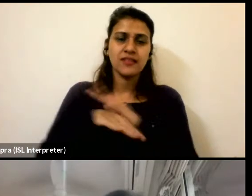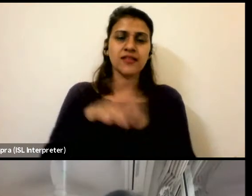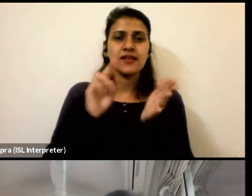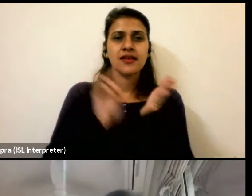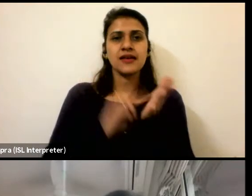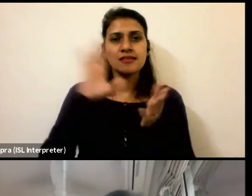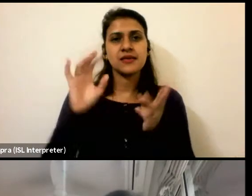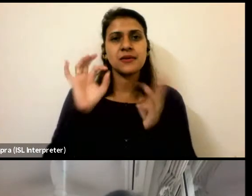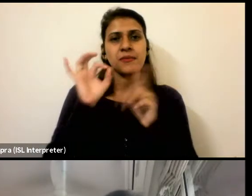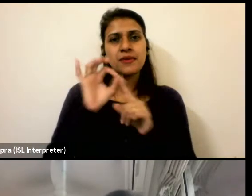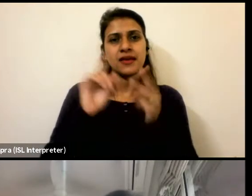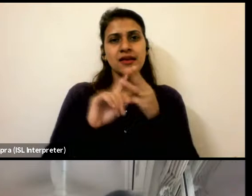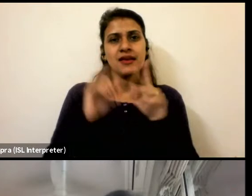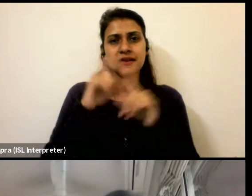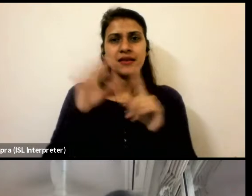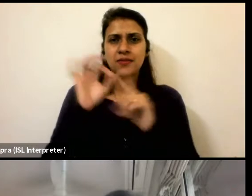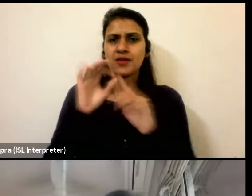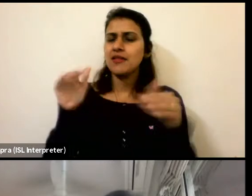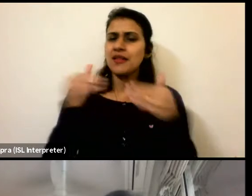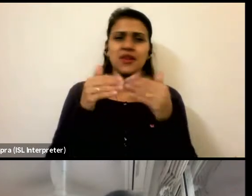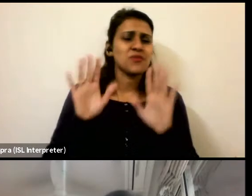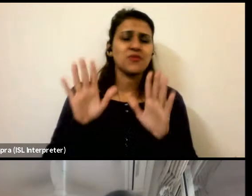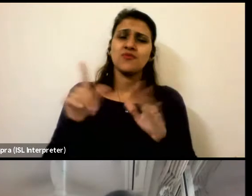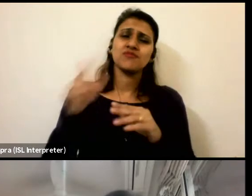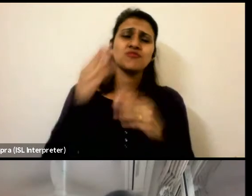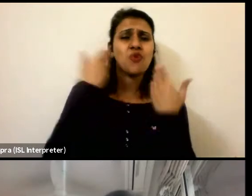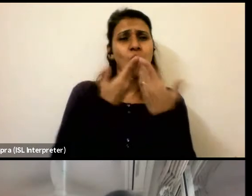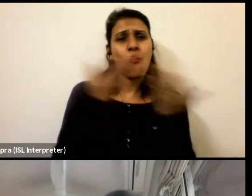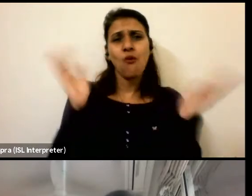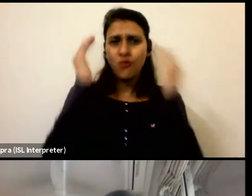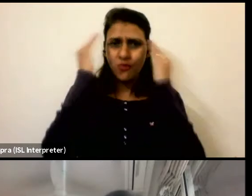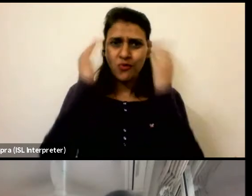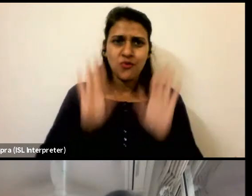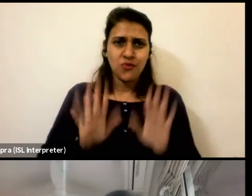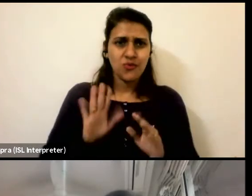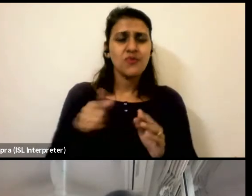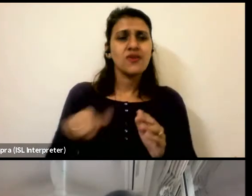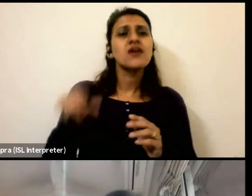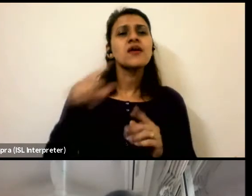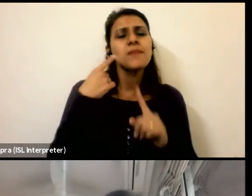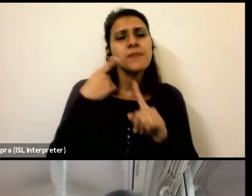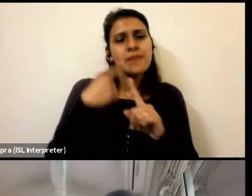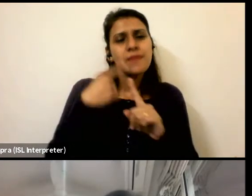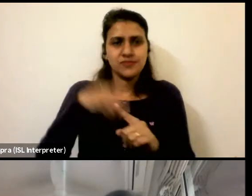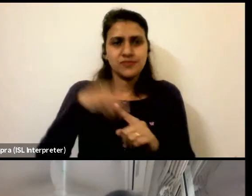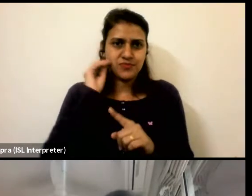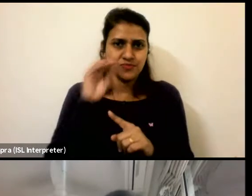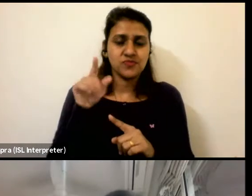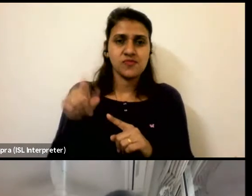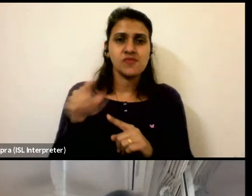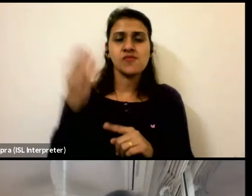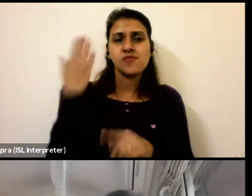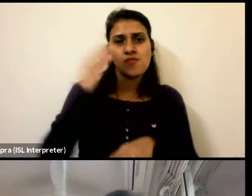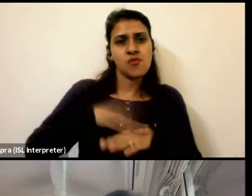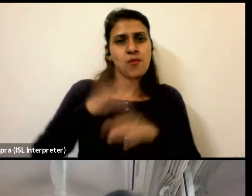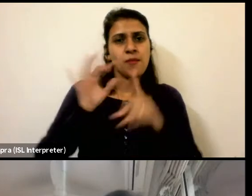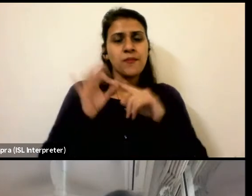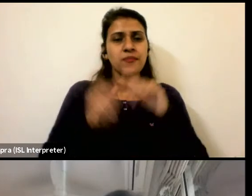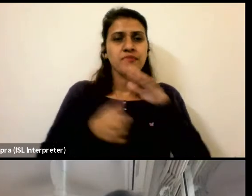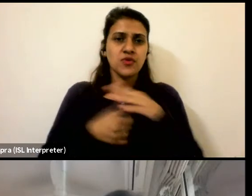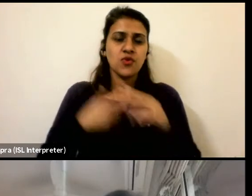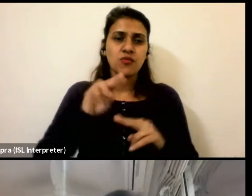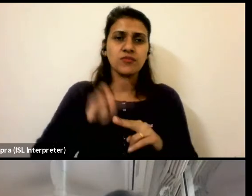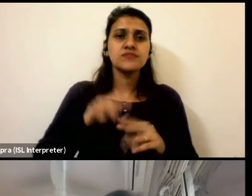just speak a little bit. Mr. Som Mittal, former chairman and president of NASSCOM, premier trade body for the